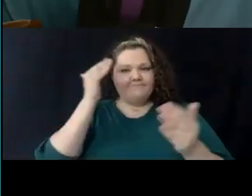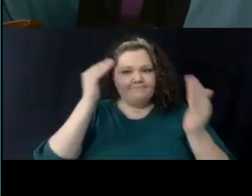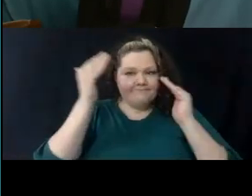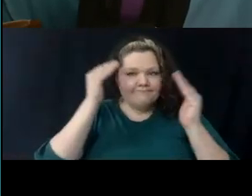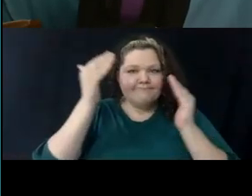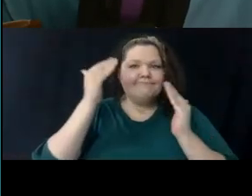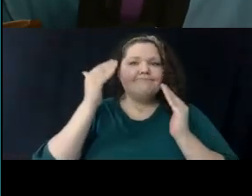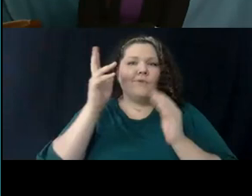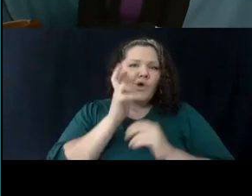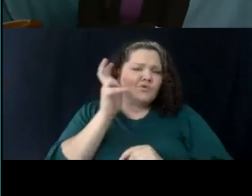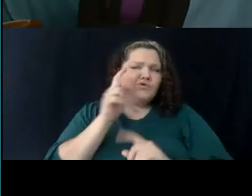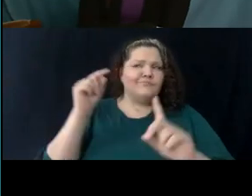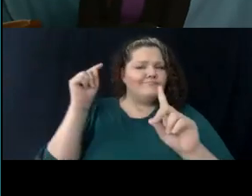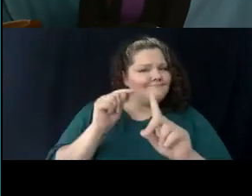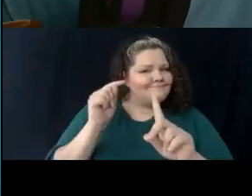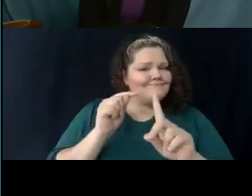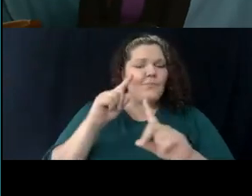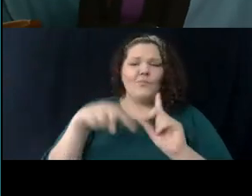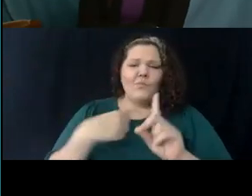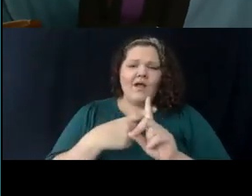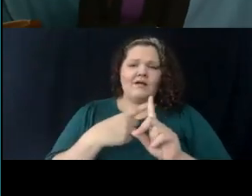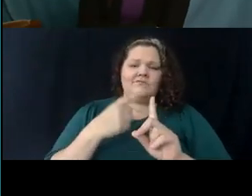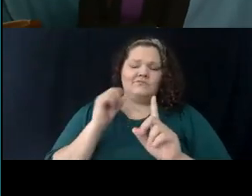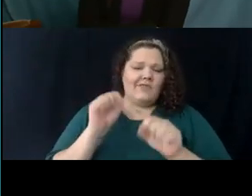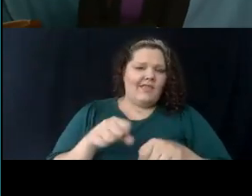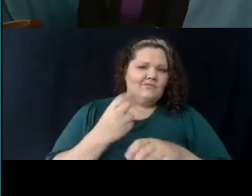So when you're creating audio for your online content,